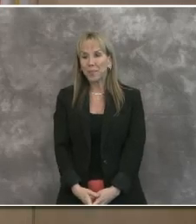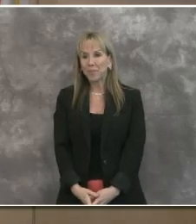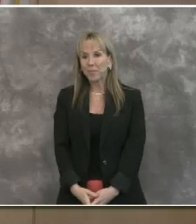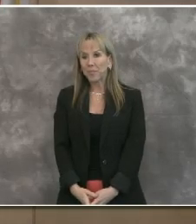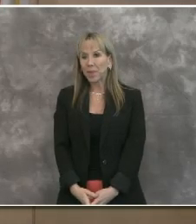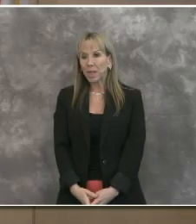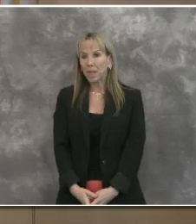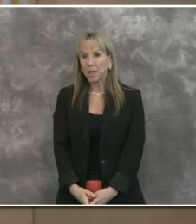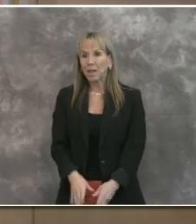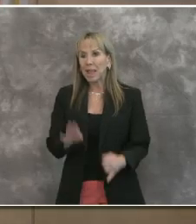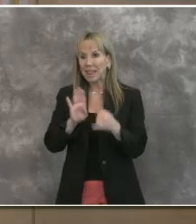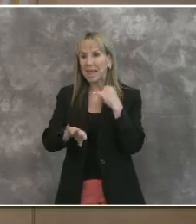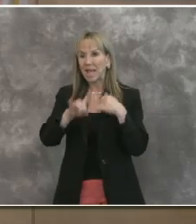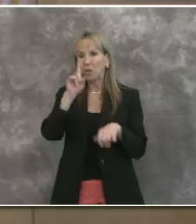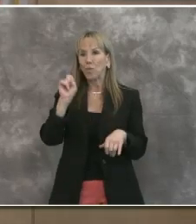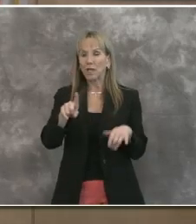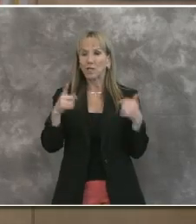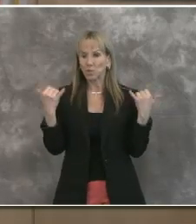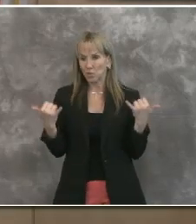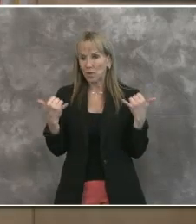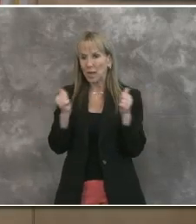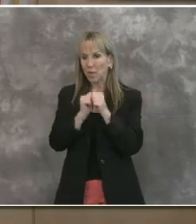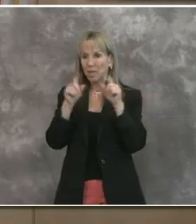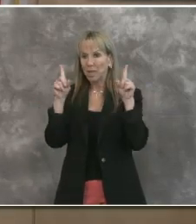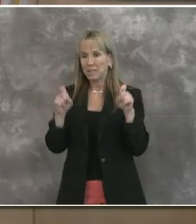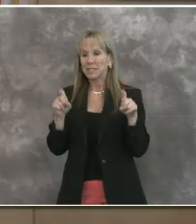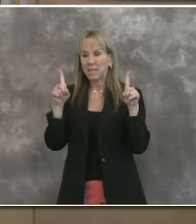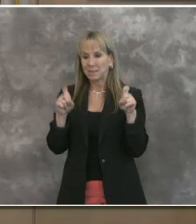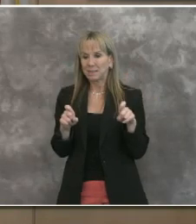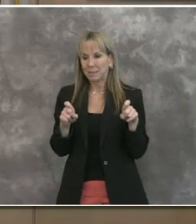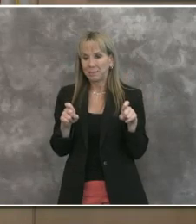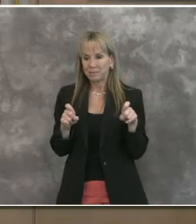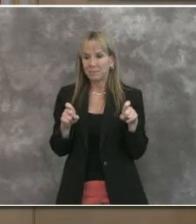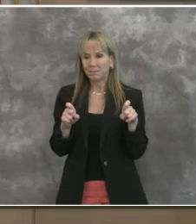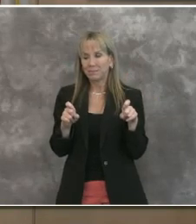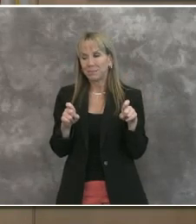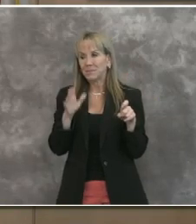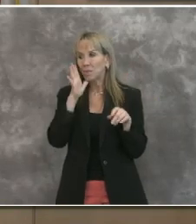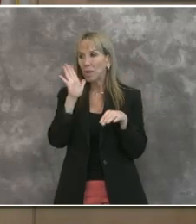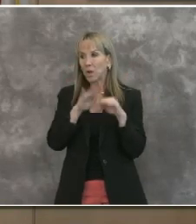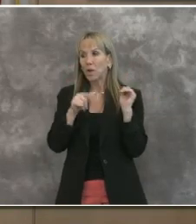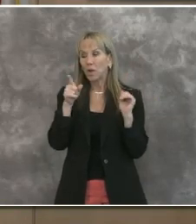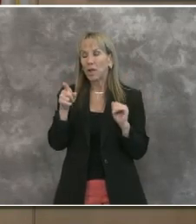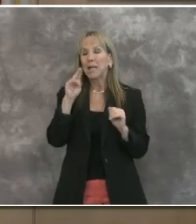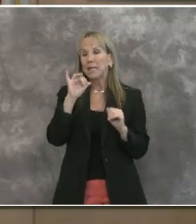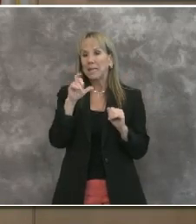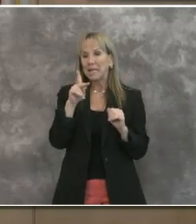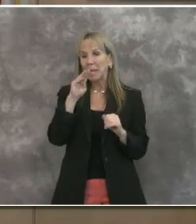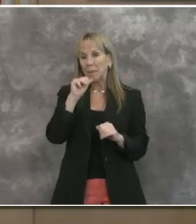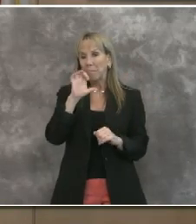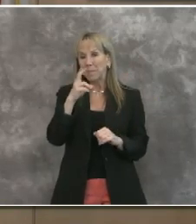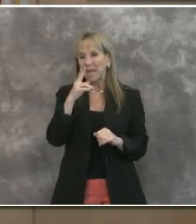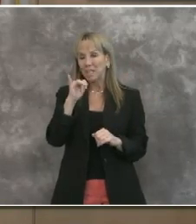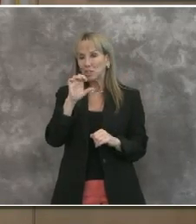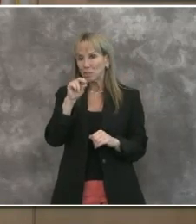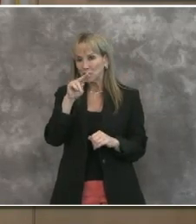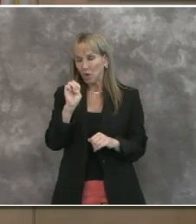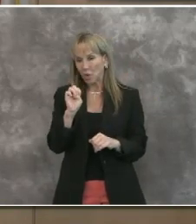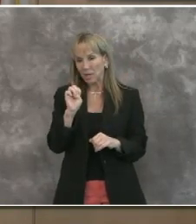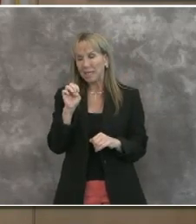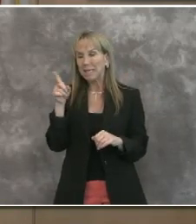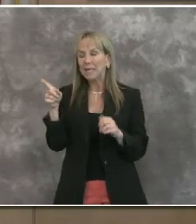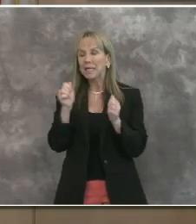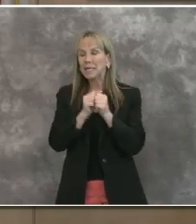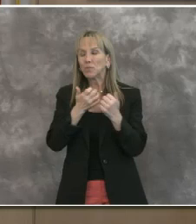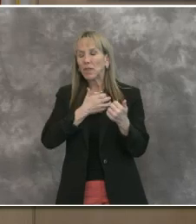This last question we have today deals with testing, and we're going to call up Nick Mascione, our Director of the Health and Human Services Agency and